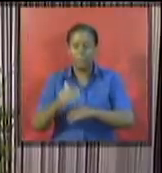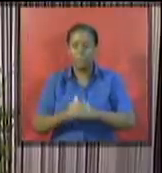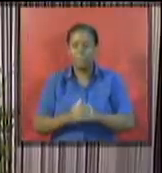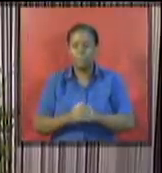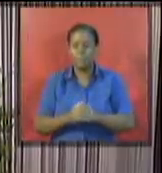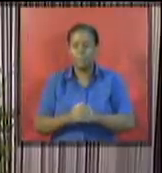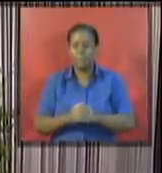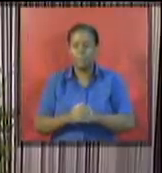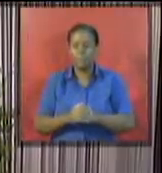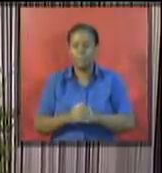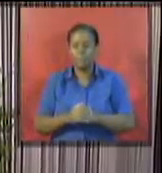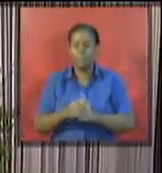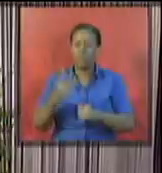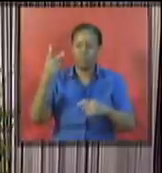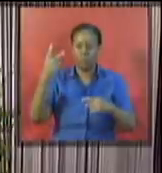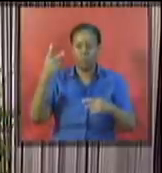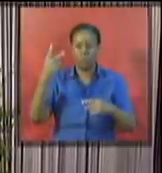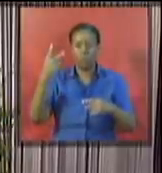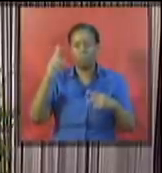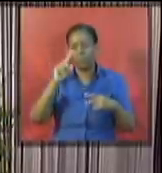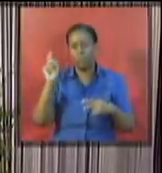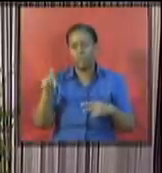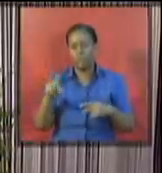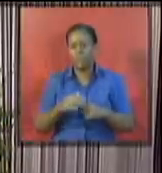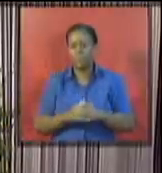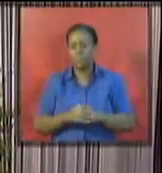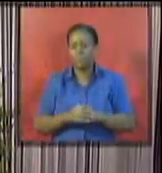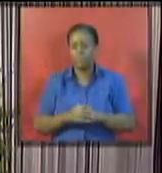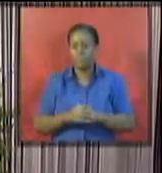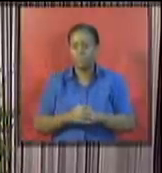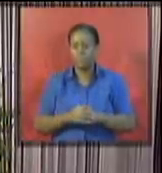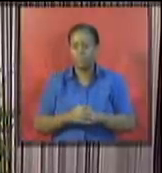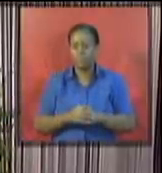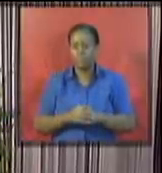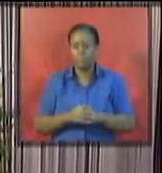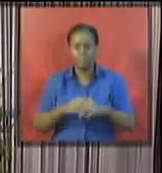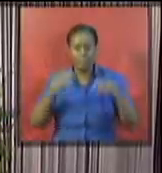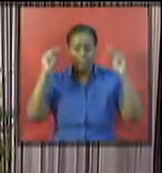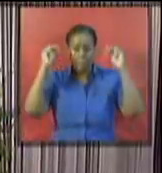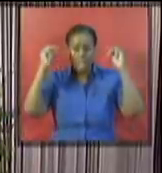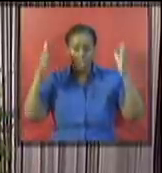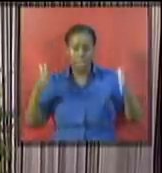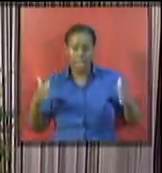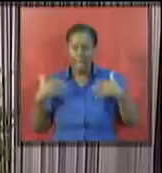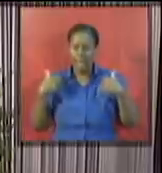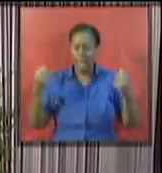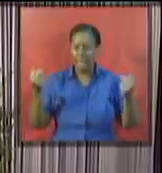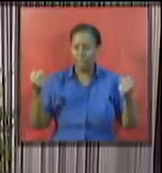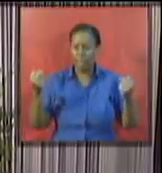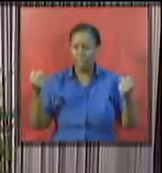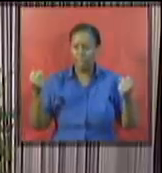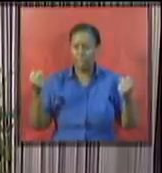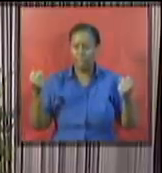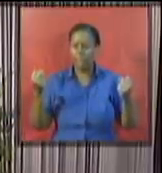two quick questions with respect to how the Ministry of Health can advise